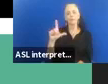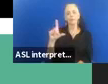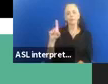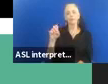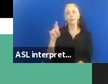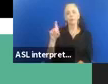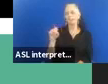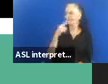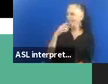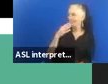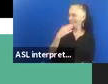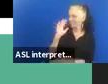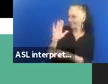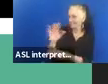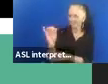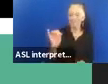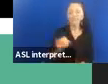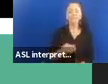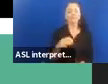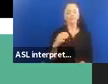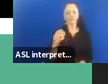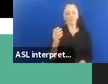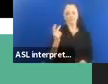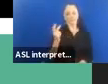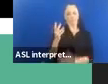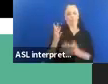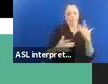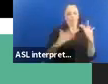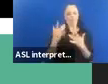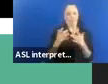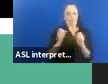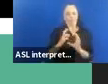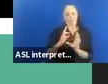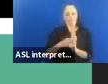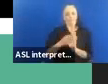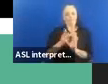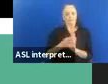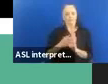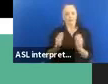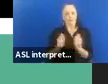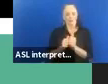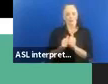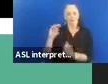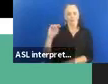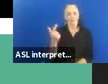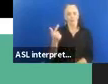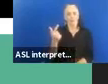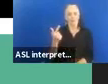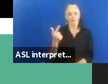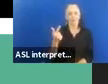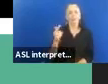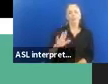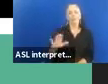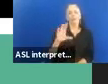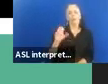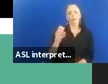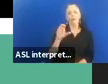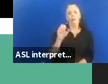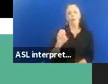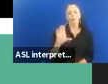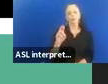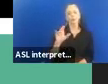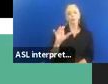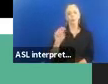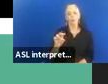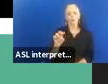We are very excited to be able to participate with Movement Generation's course correction workshops and to be able